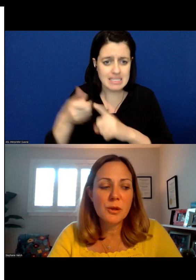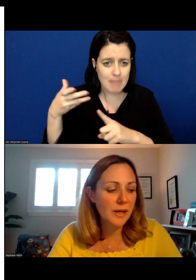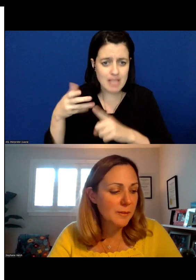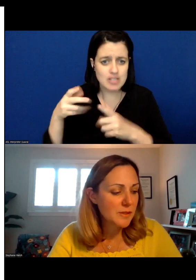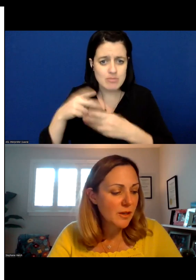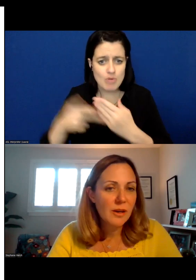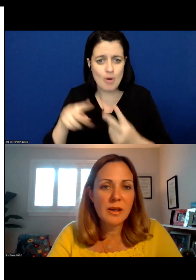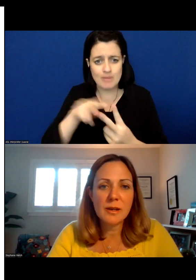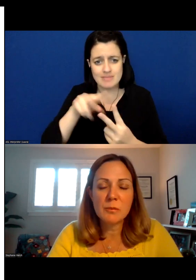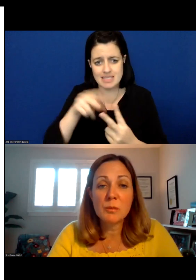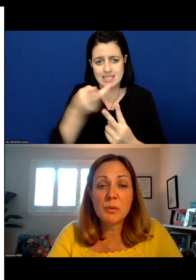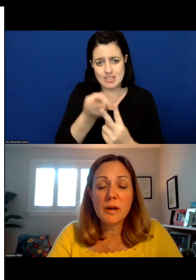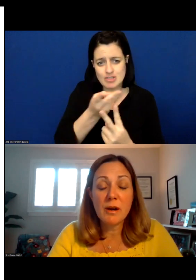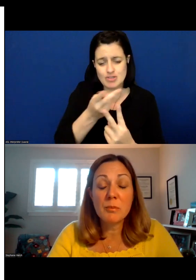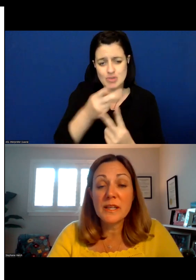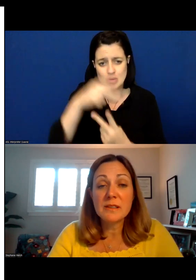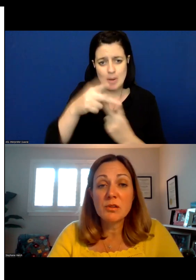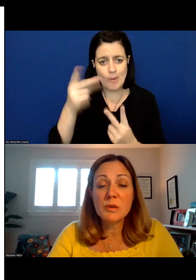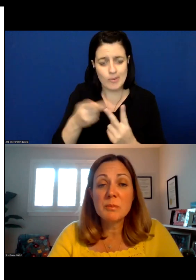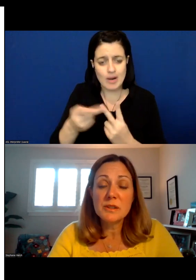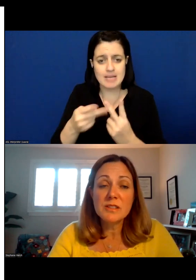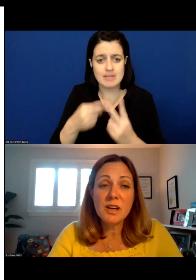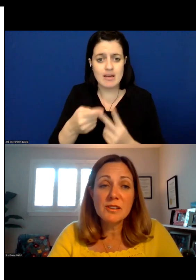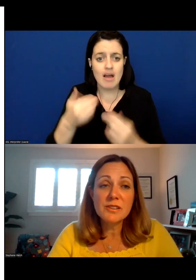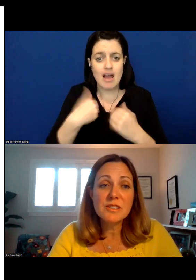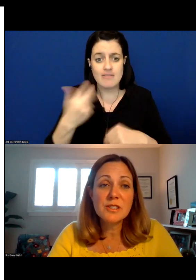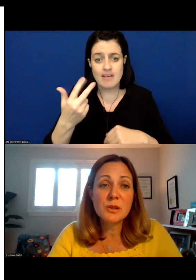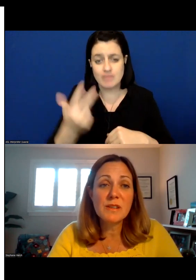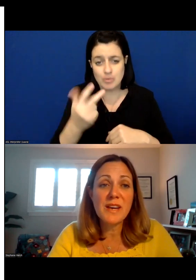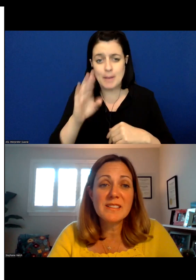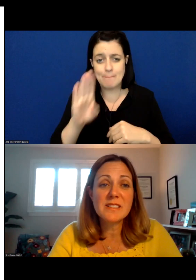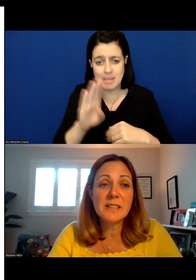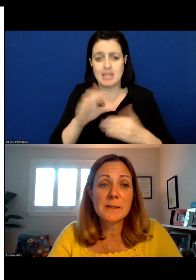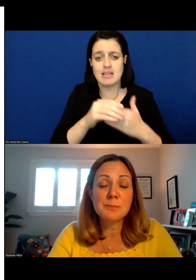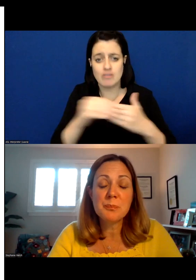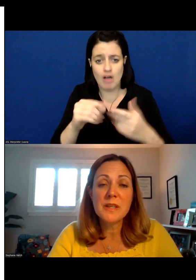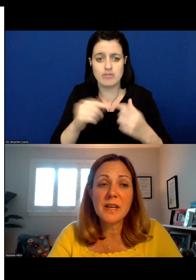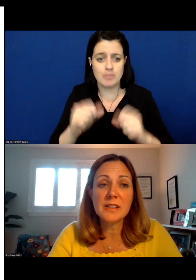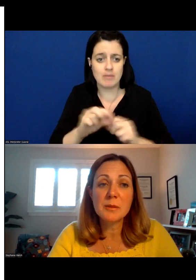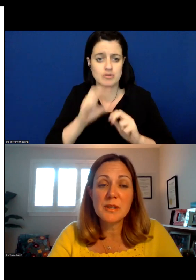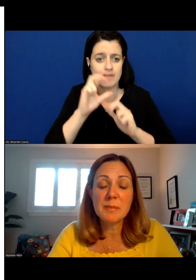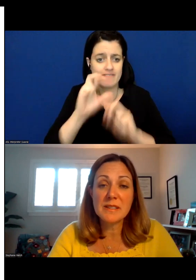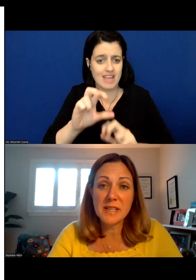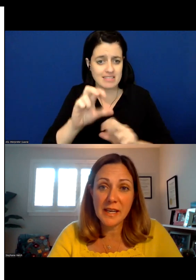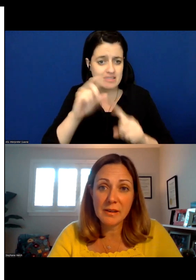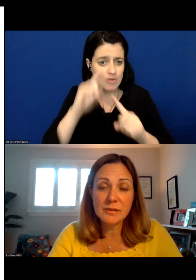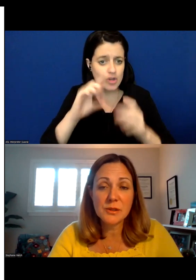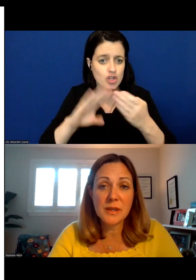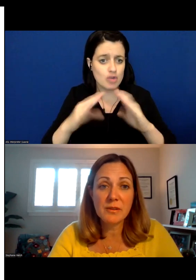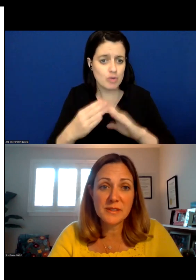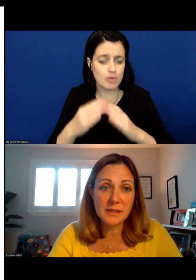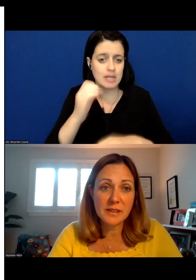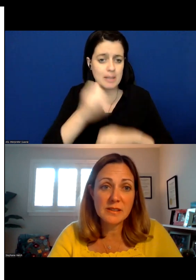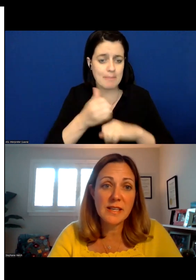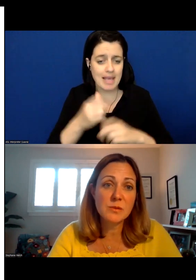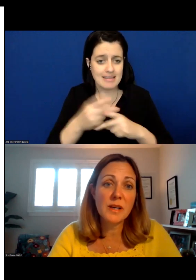two programs are bringing $3 billion to invest in community-based care, so